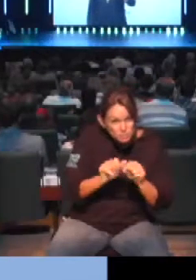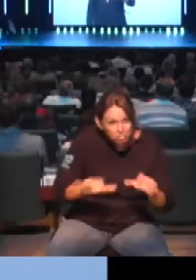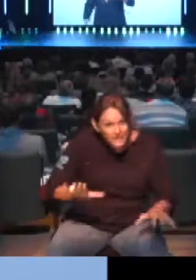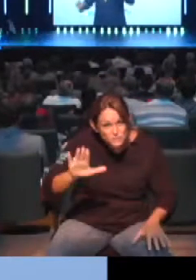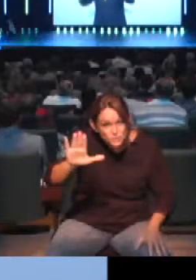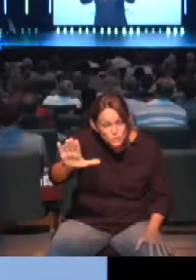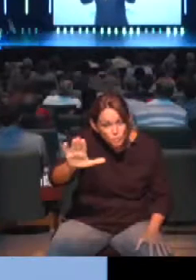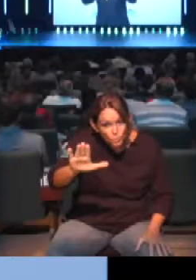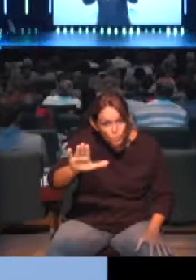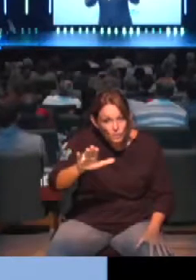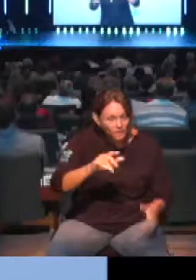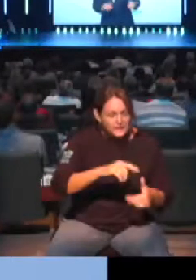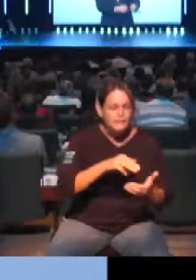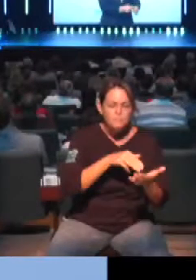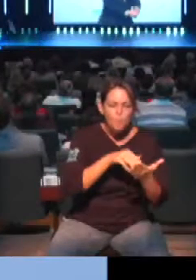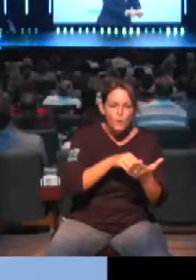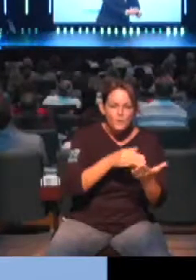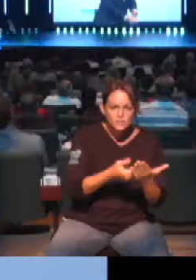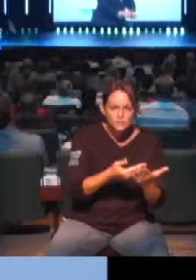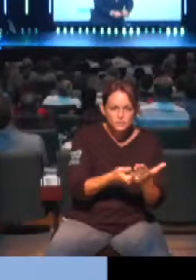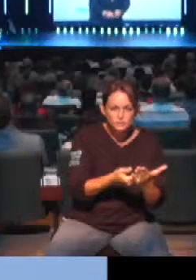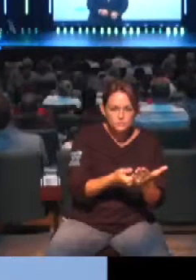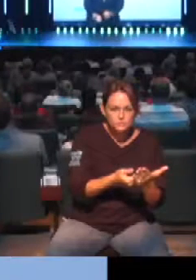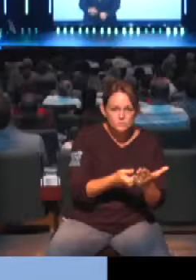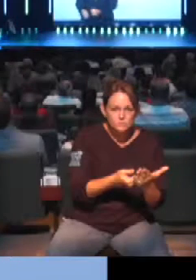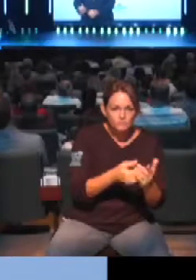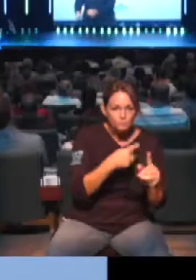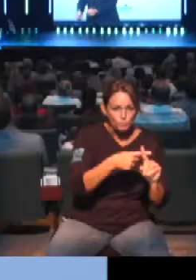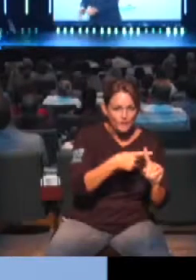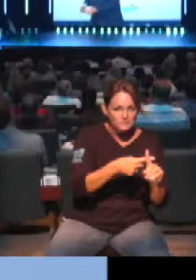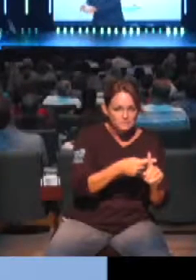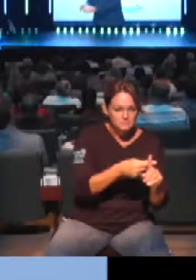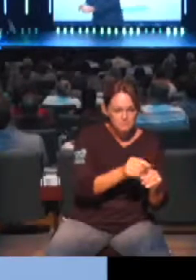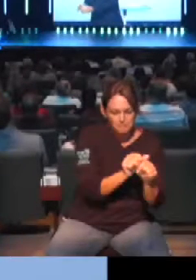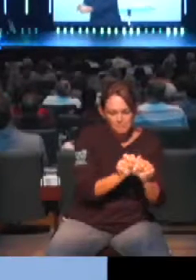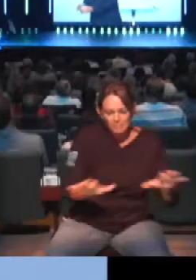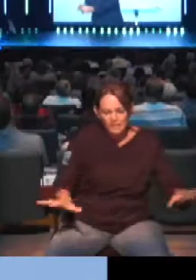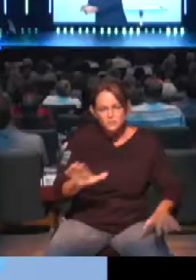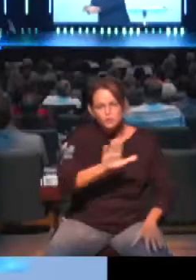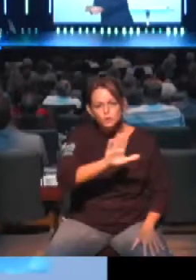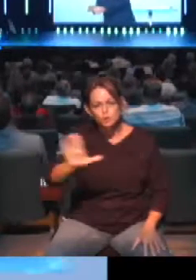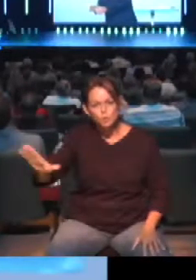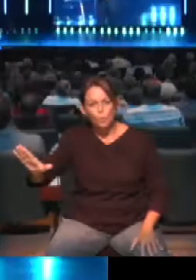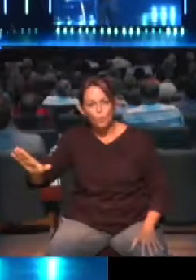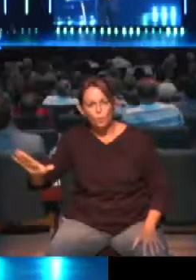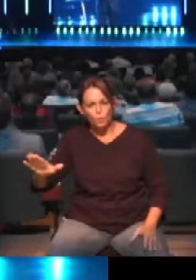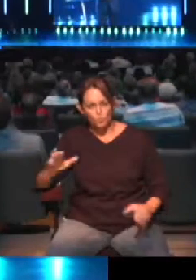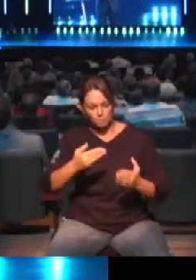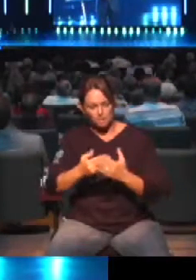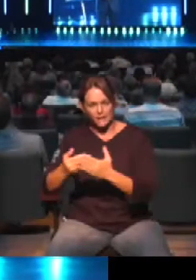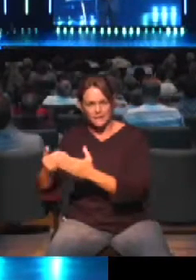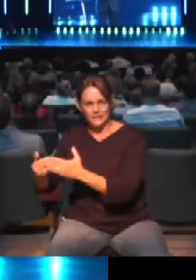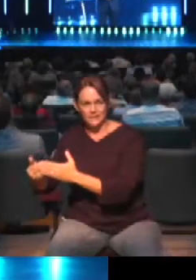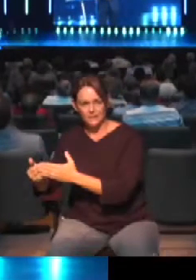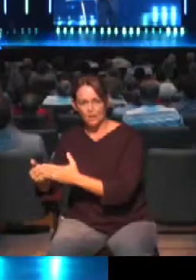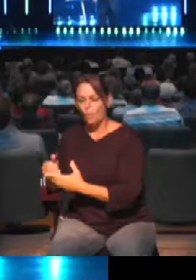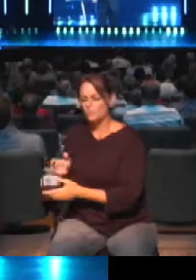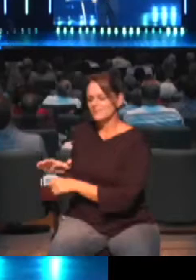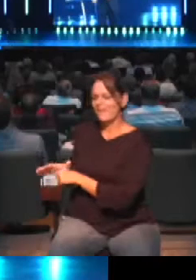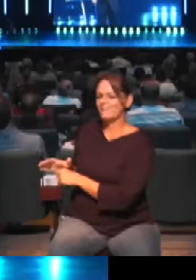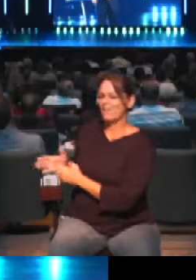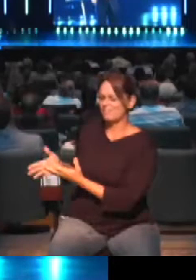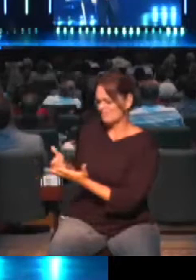And please hear me. Here's what we do sometimes. Okay, so much for this, so much for this, so much for this. Oh, there's not enough